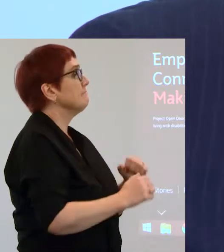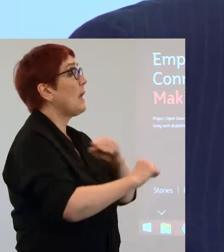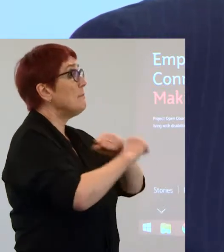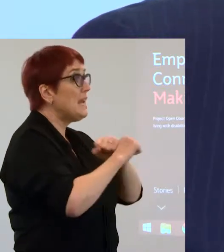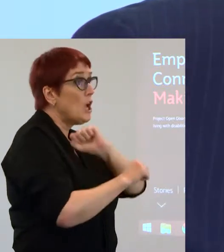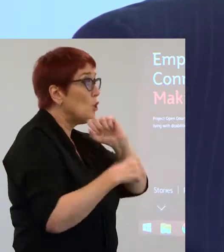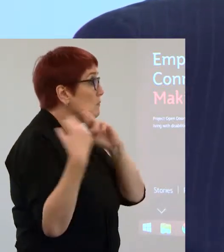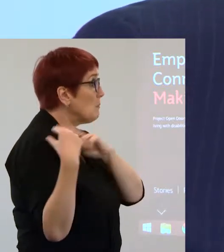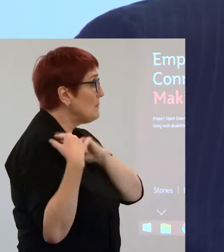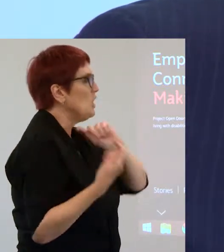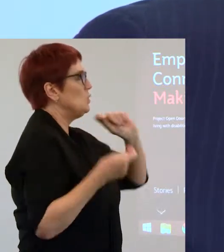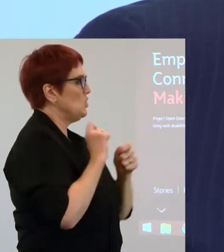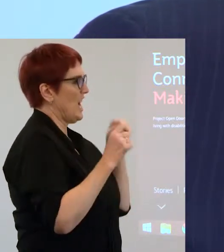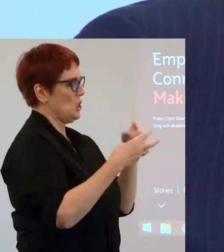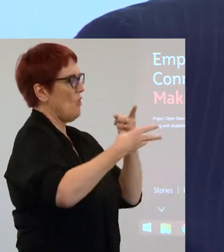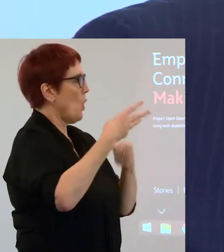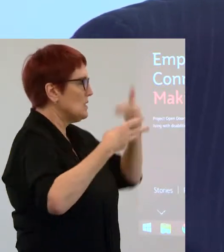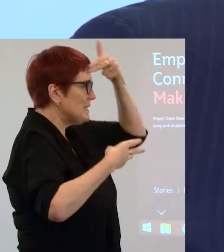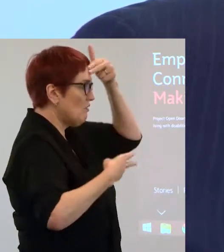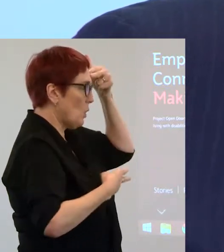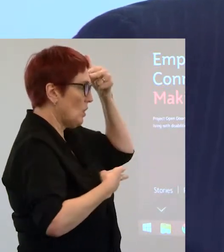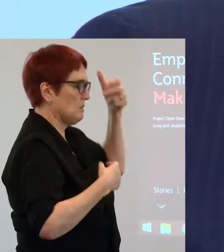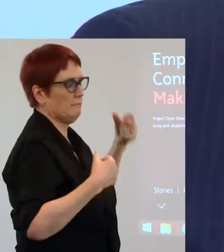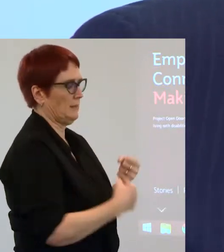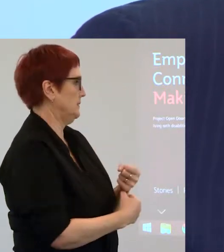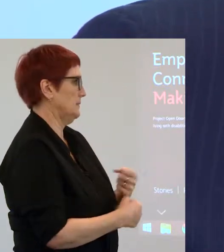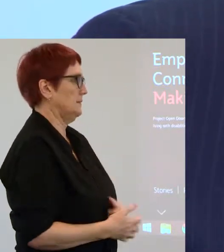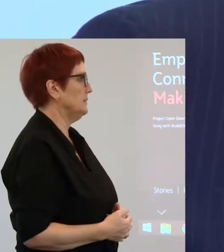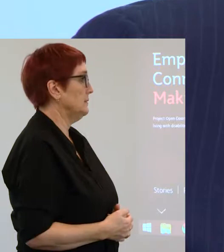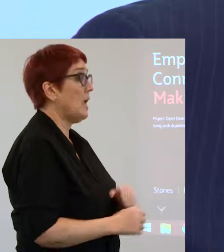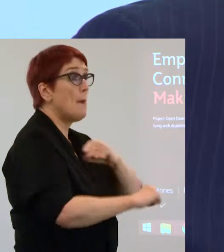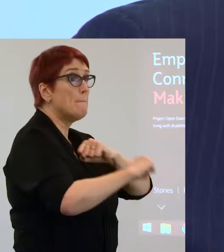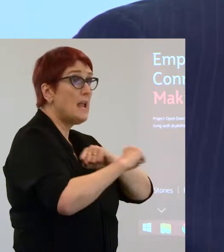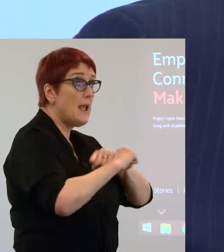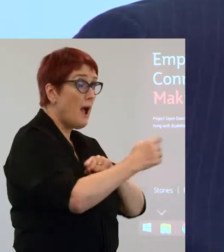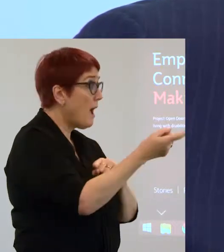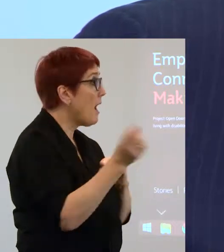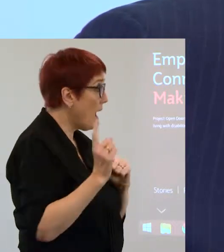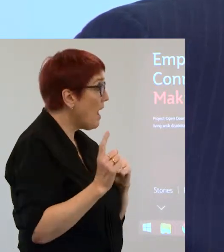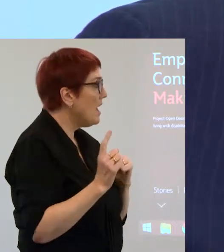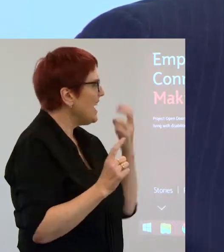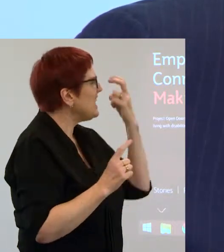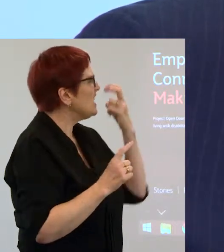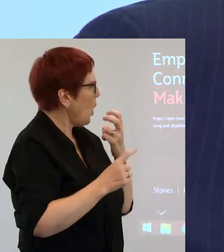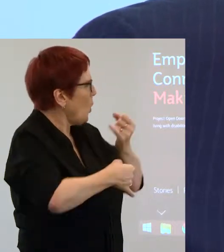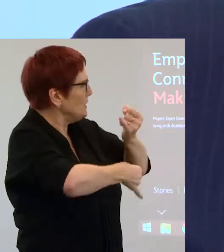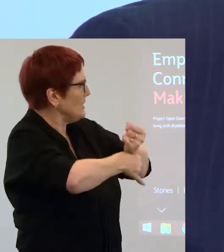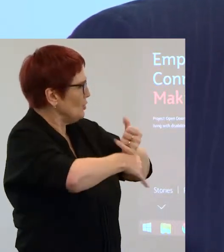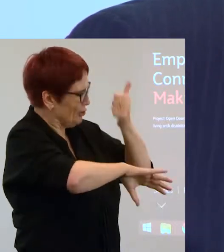media to change this stereotype. So the media is a very old